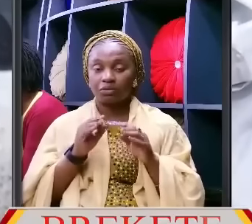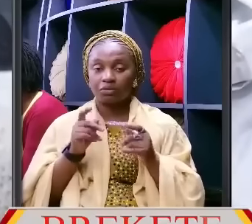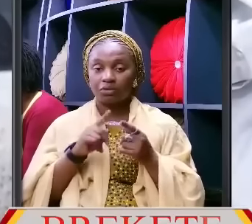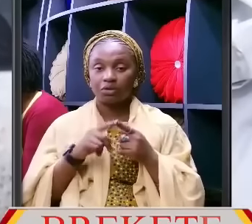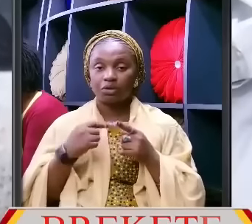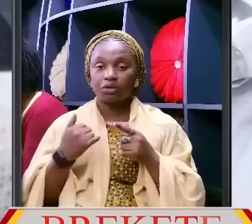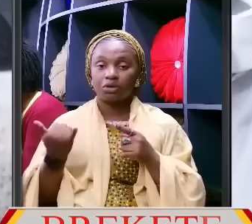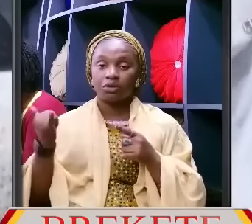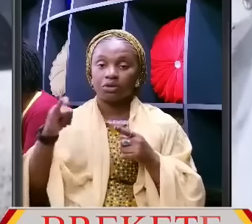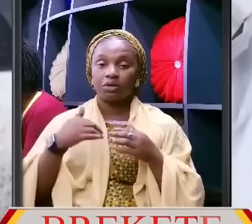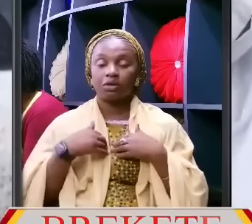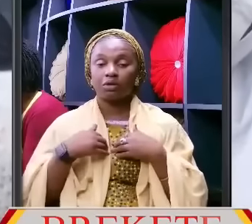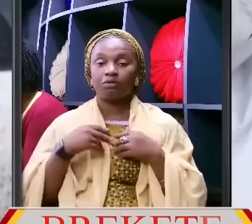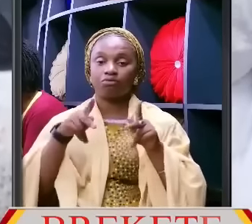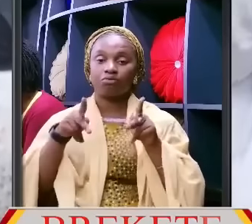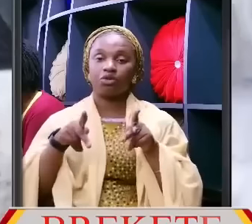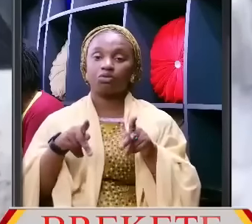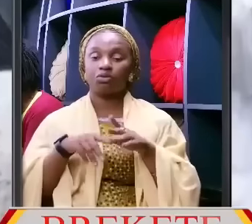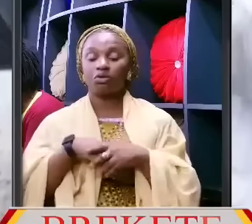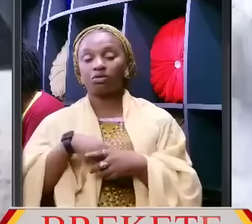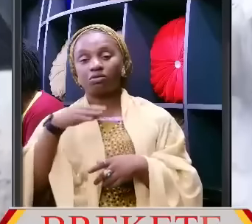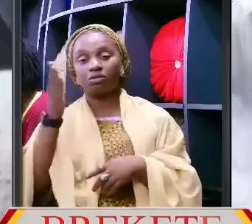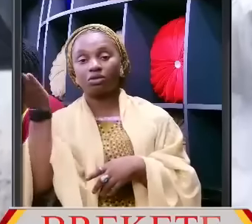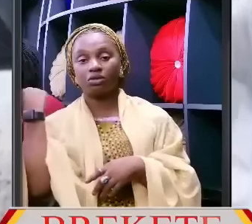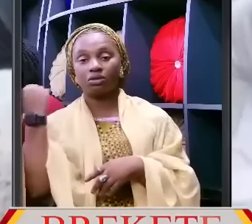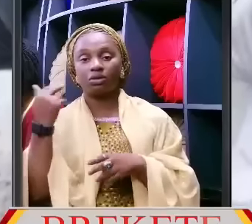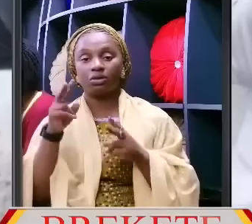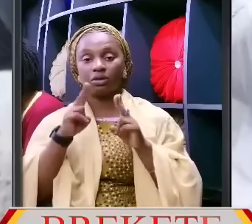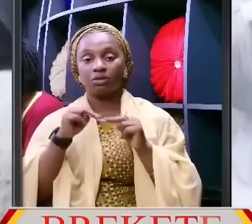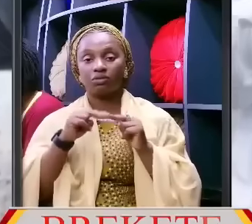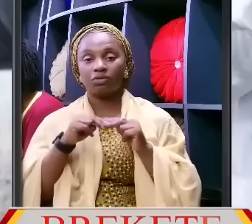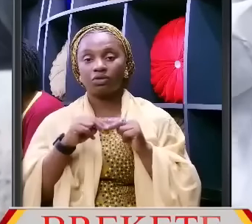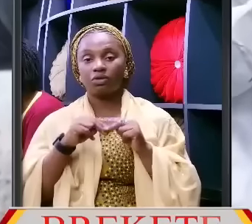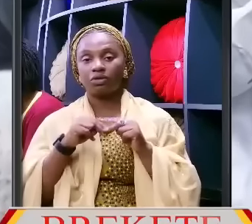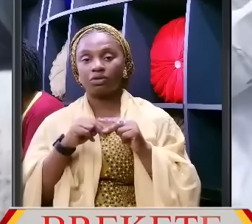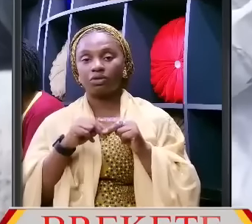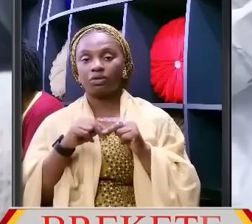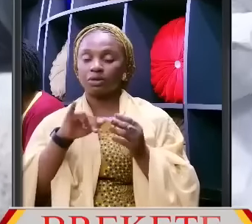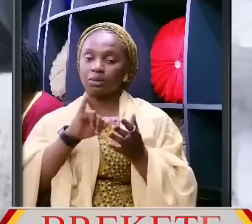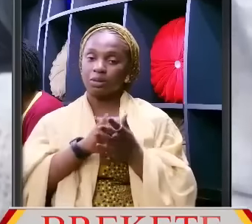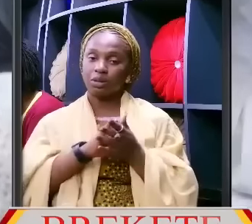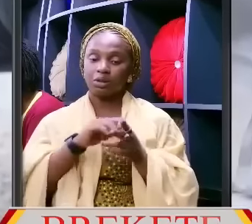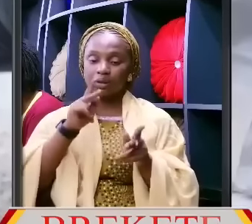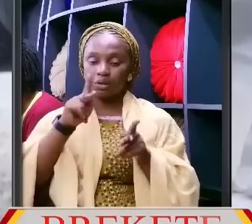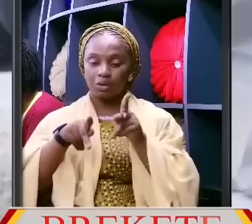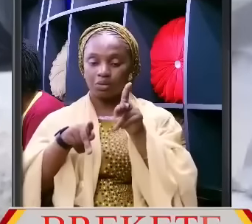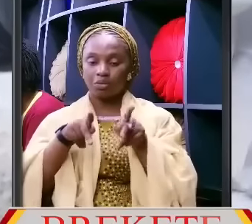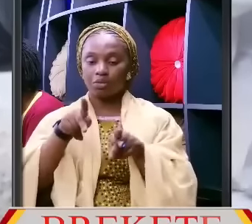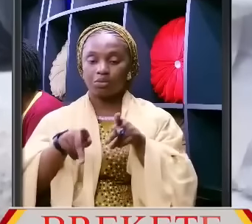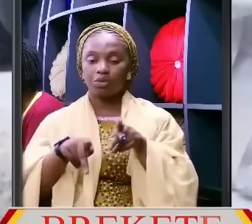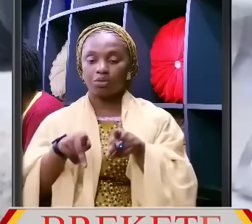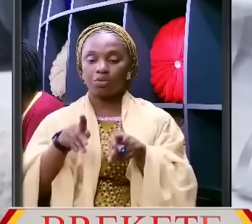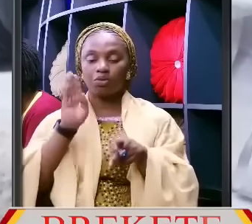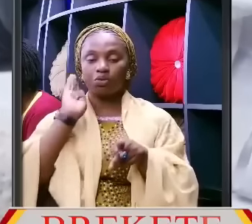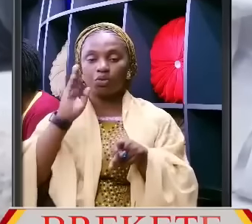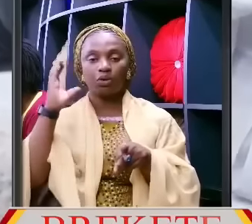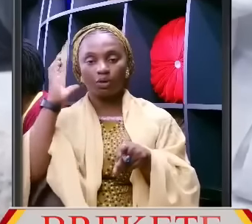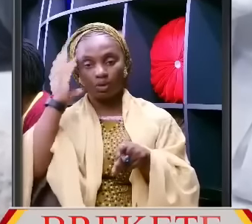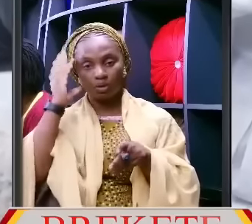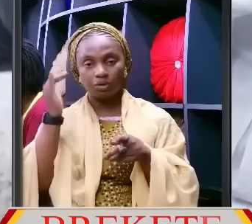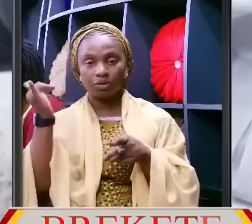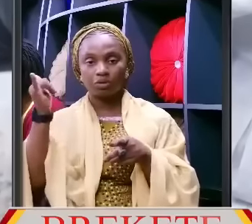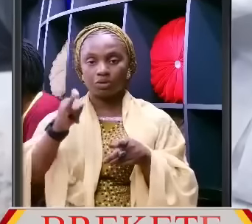side, where people go listen to them, where they committed this matter for don't die since.